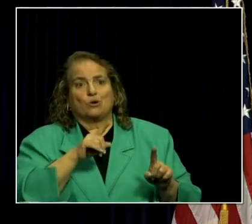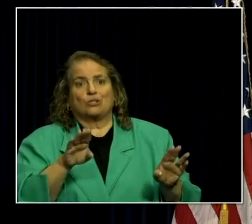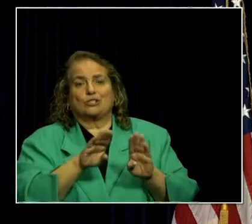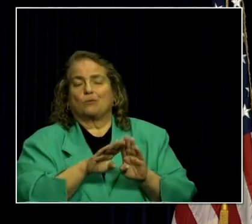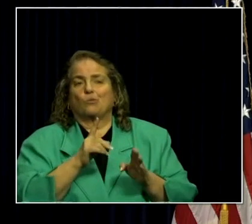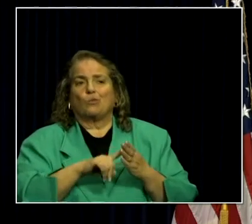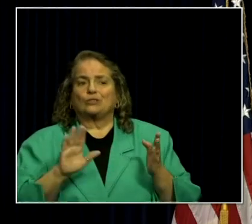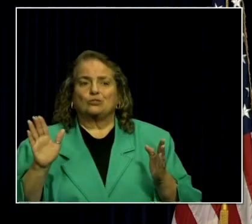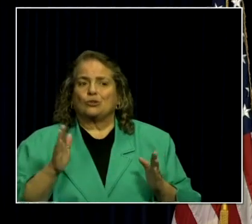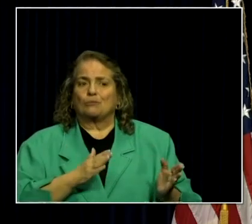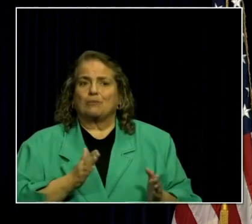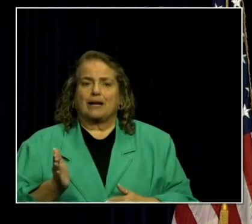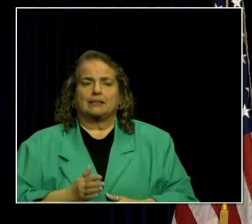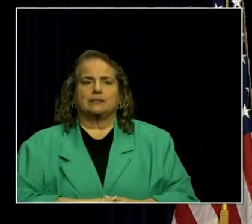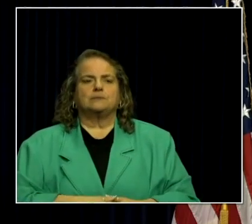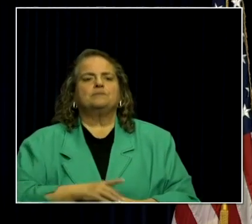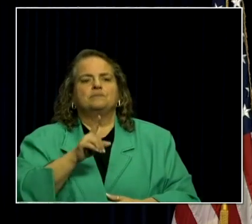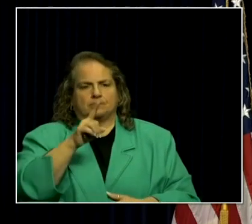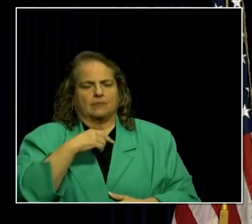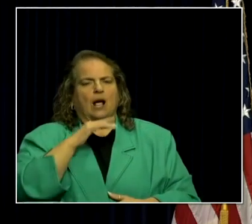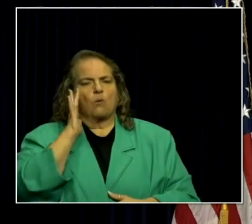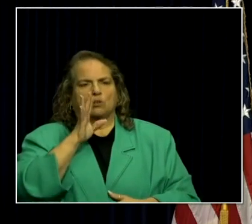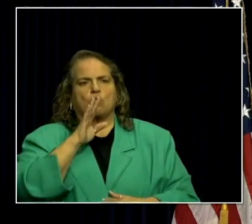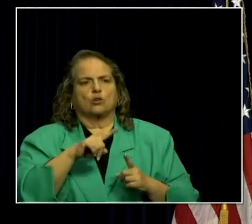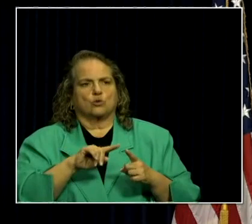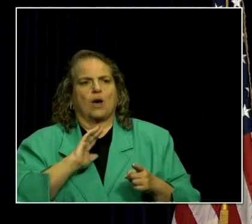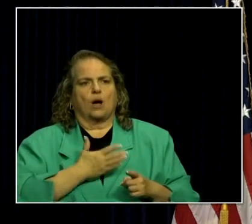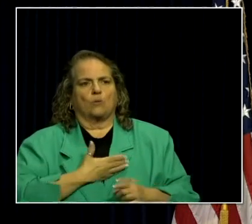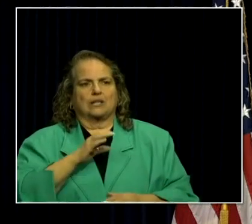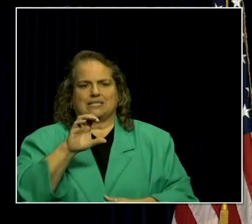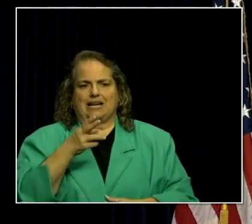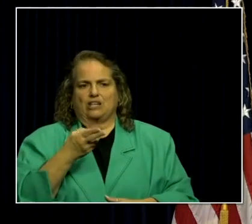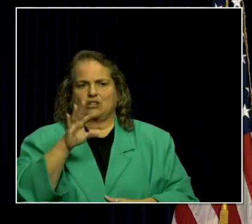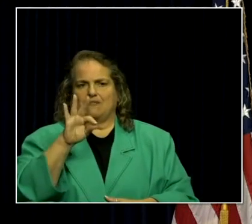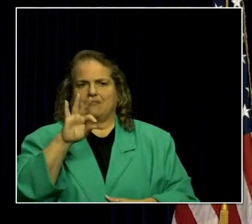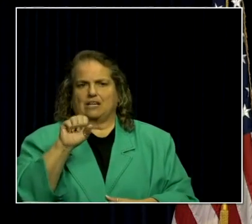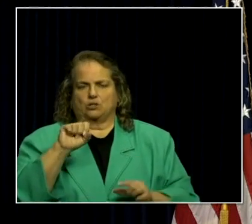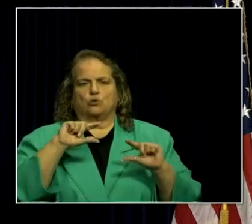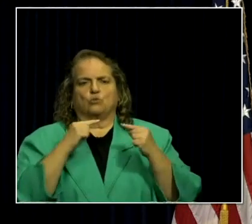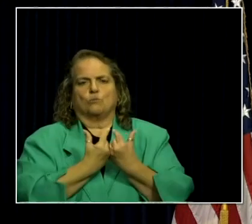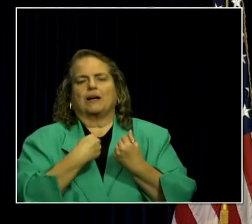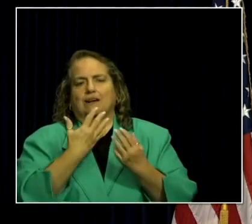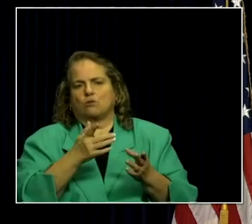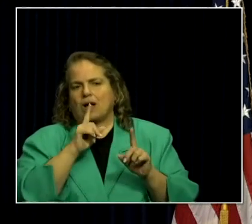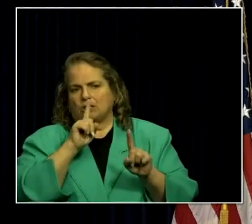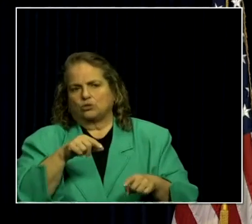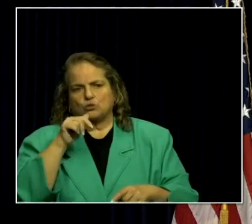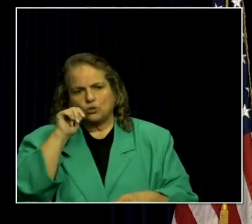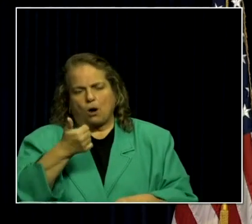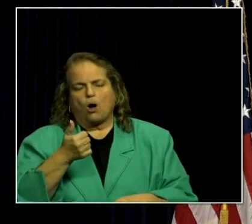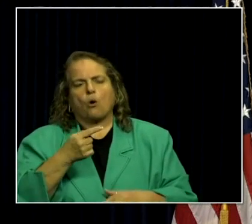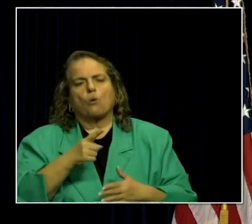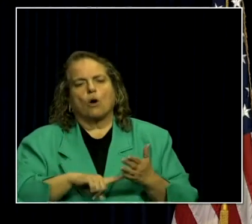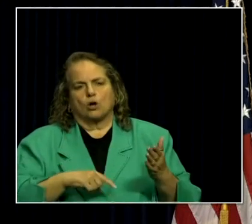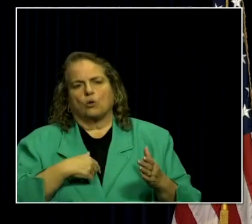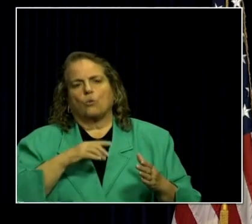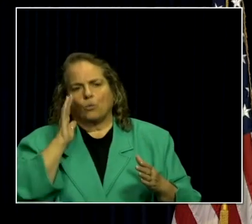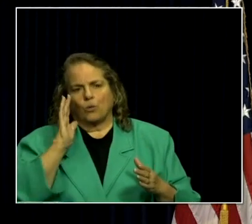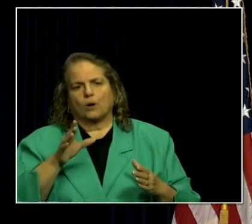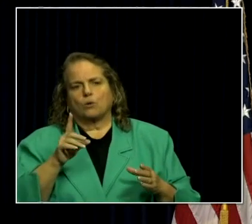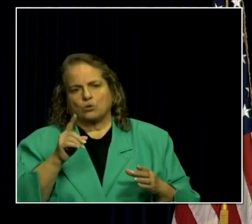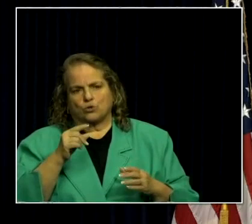have a plan? Let me get with our CHFS group and give you an answer tomorrow on what steps are being